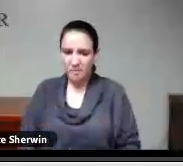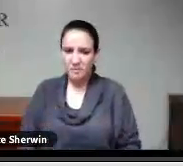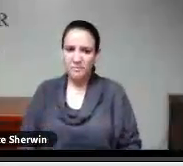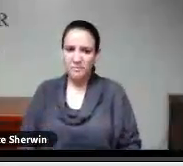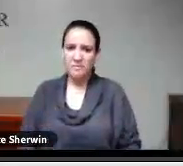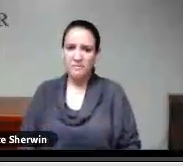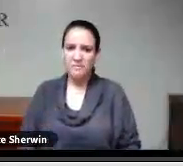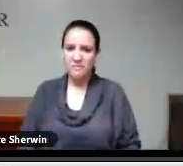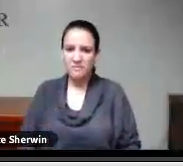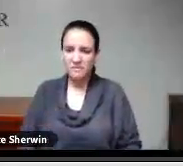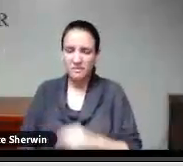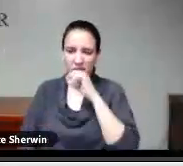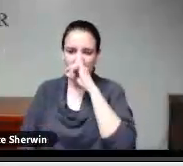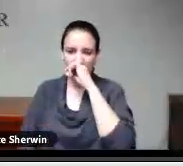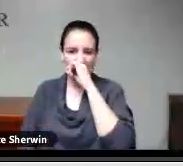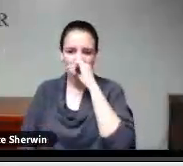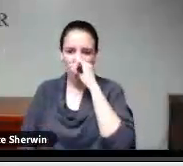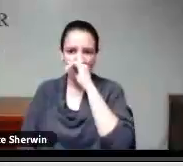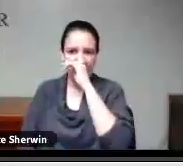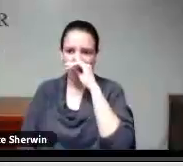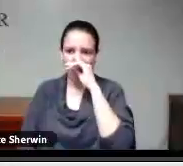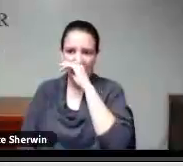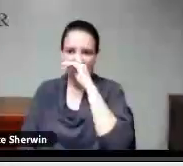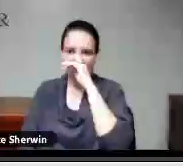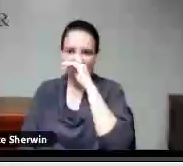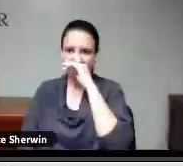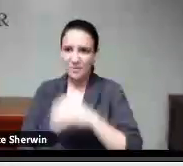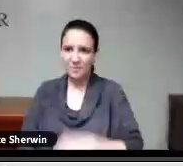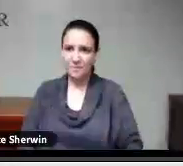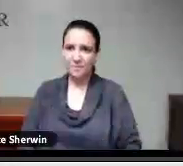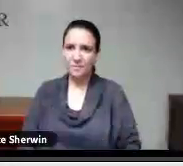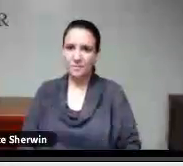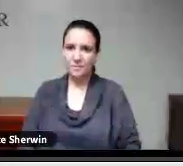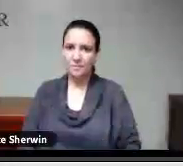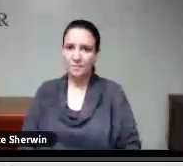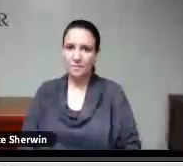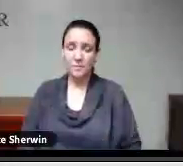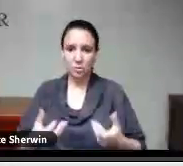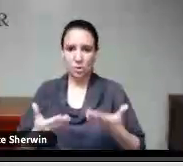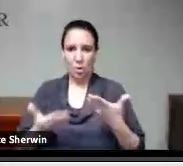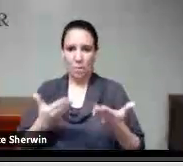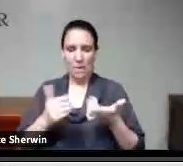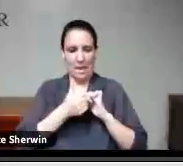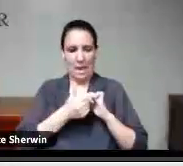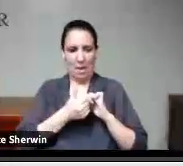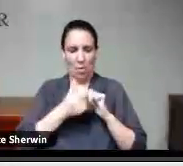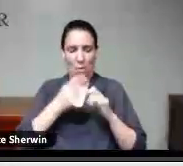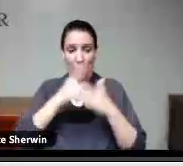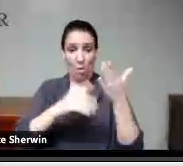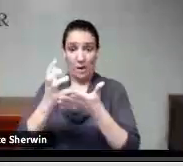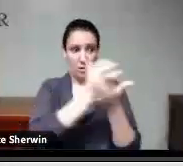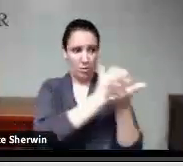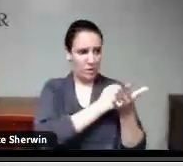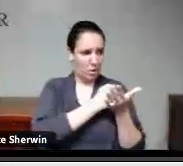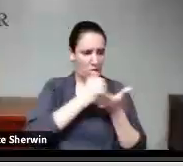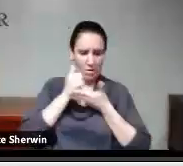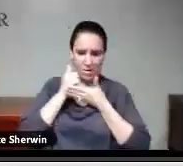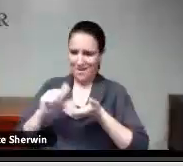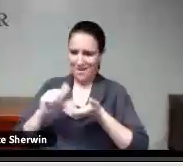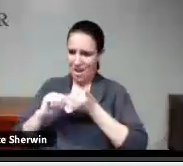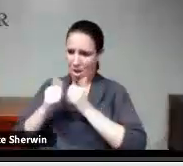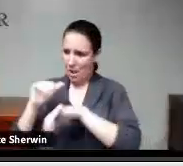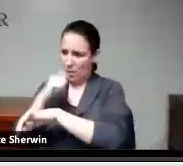the awareness, could actually inform the way that we go about our work as we think about designing programs